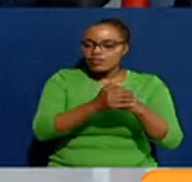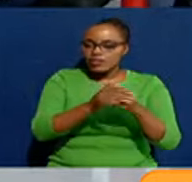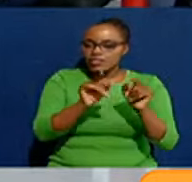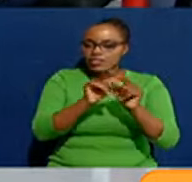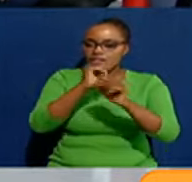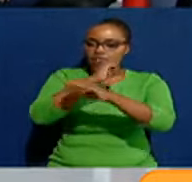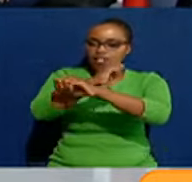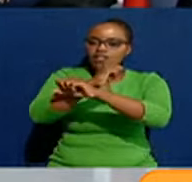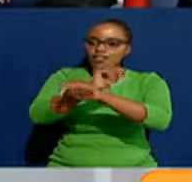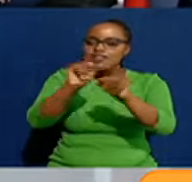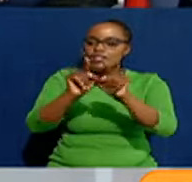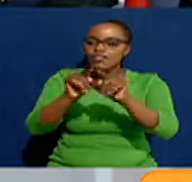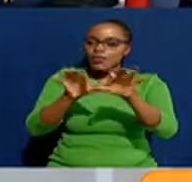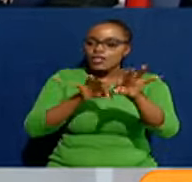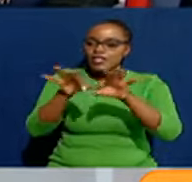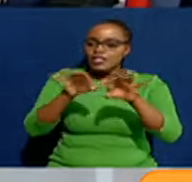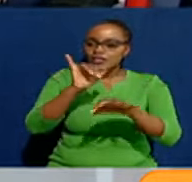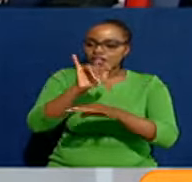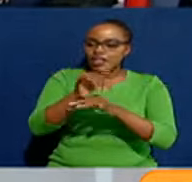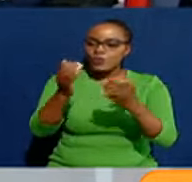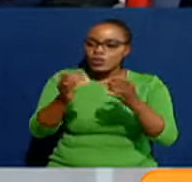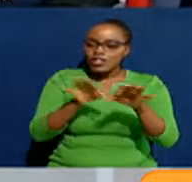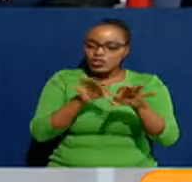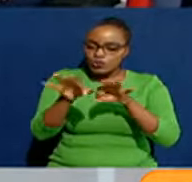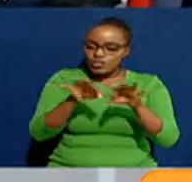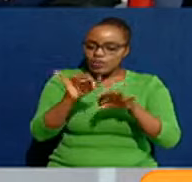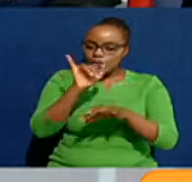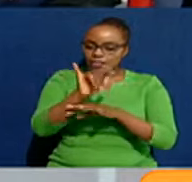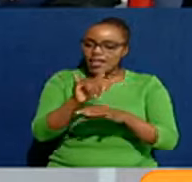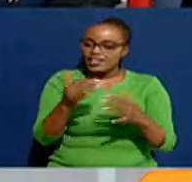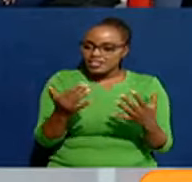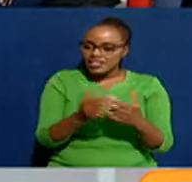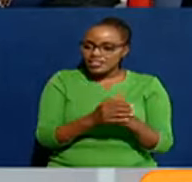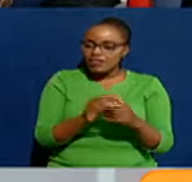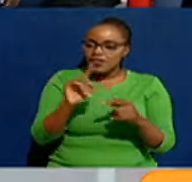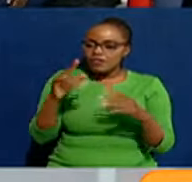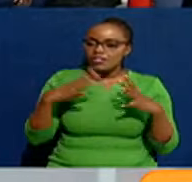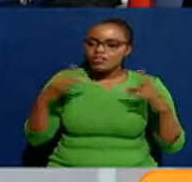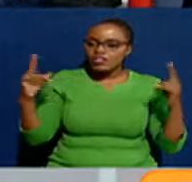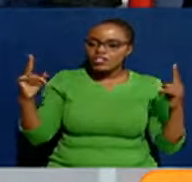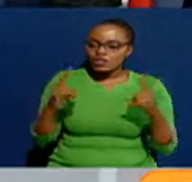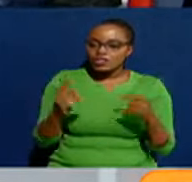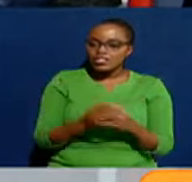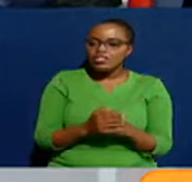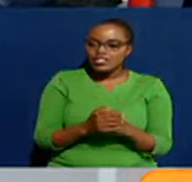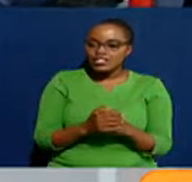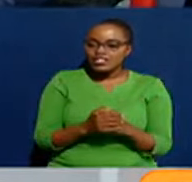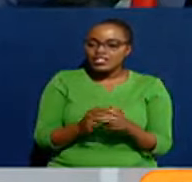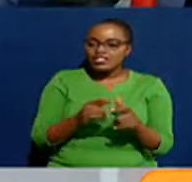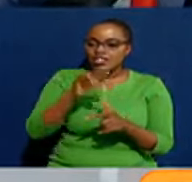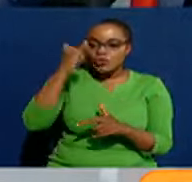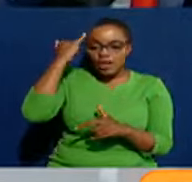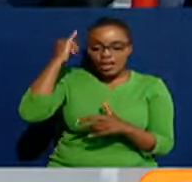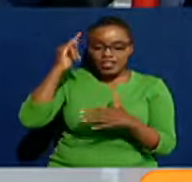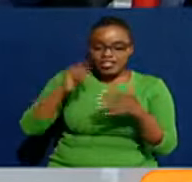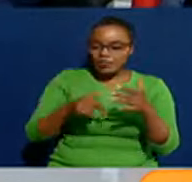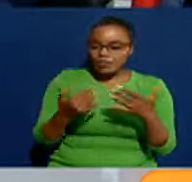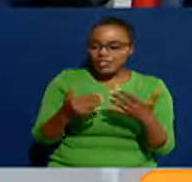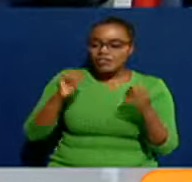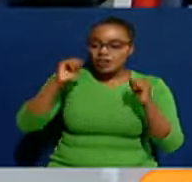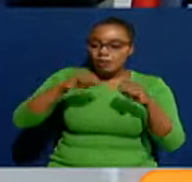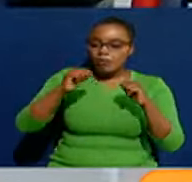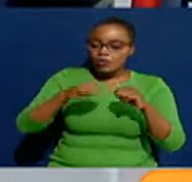defensive. Let us demystify this. Yeah, let's demystify. I think we need I agree. To, yes. But let's first take a break. Yeah. All right. Thank what you. Are your thoughts? Can